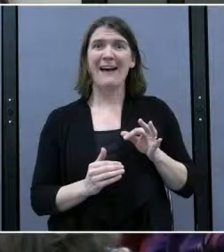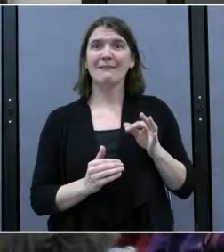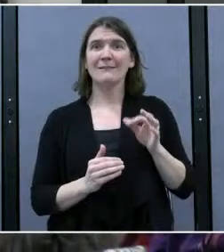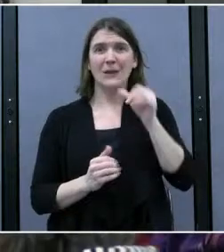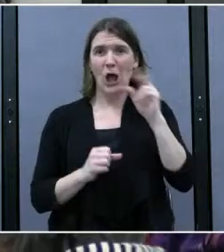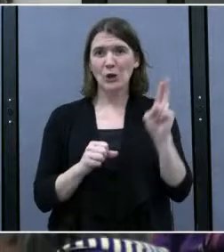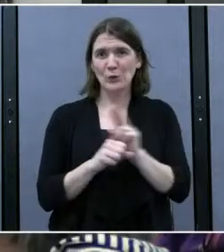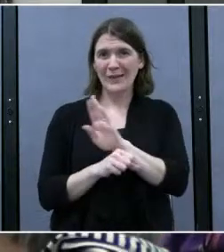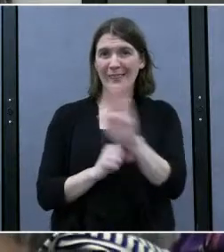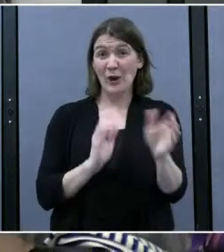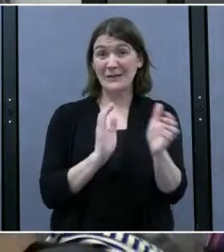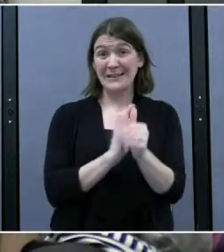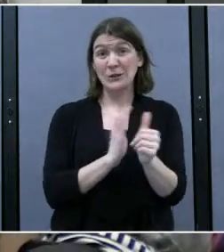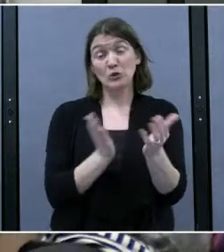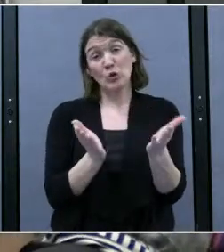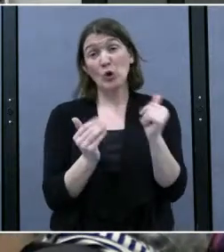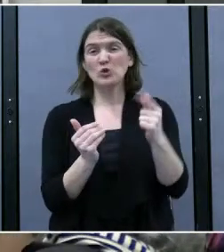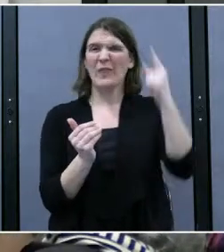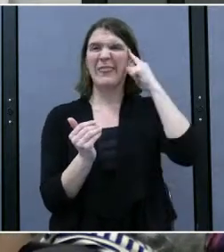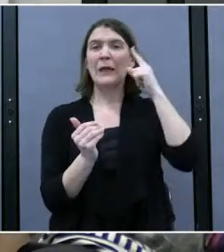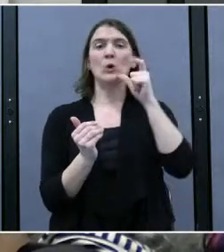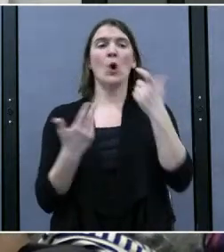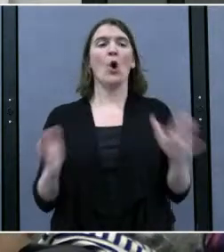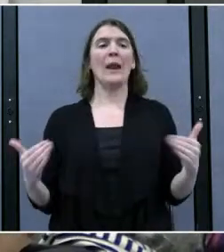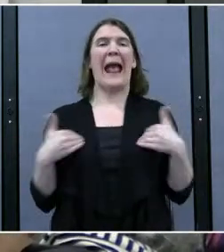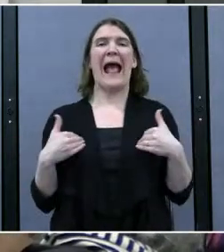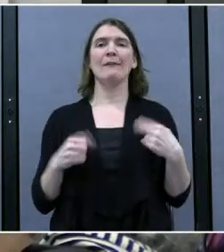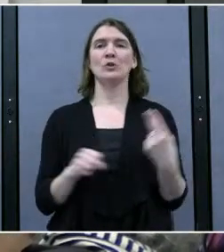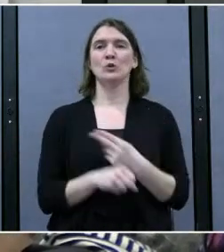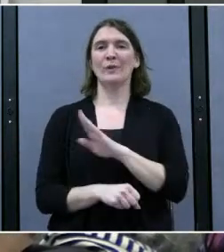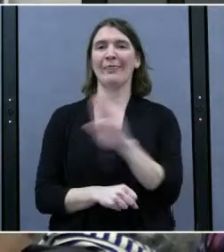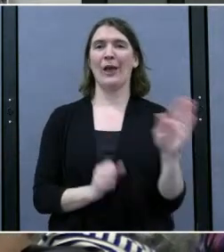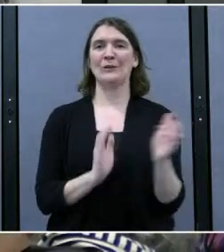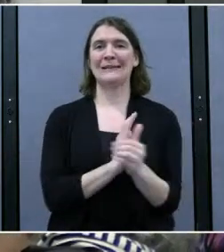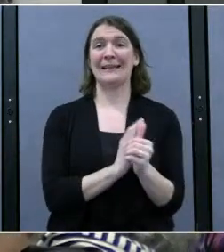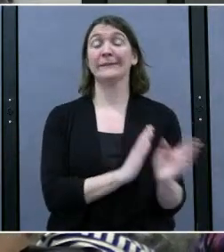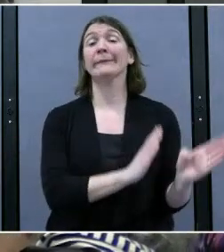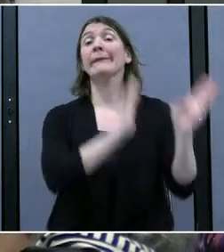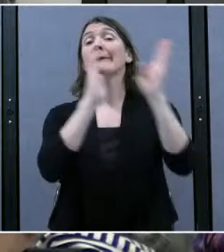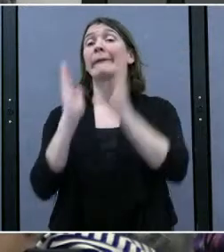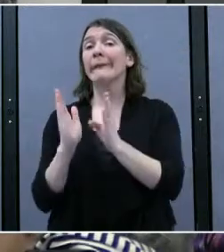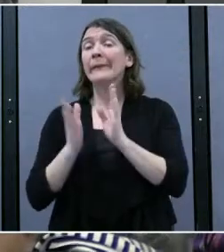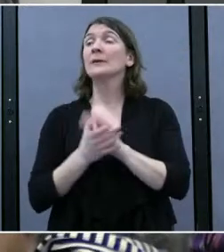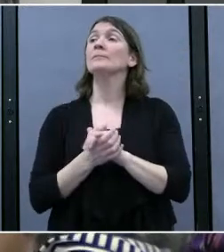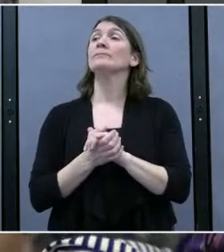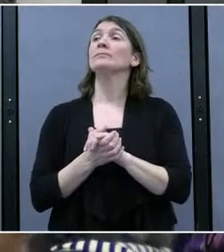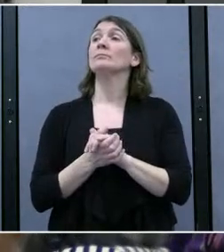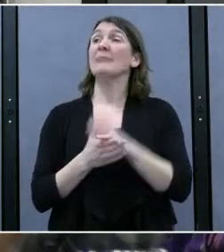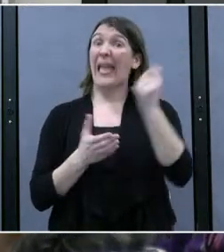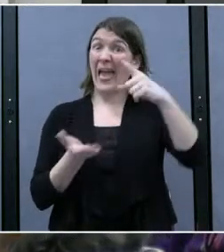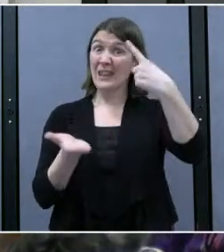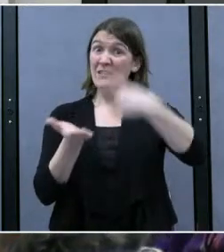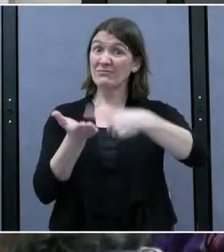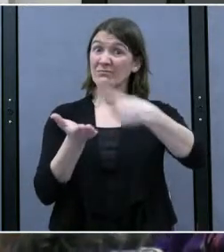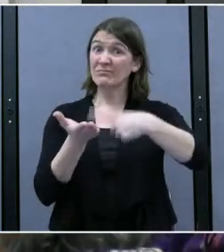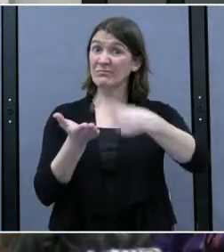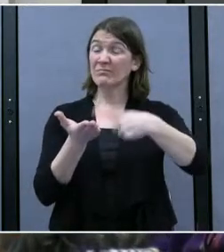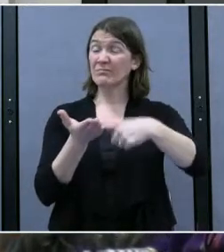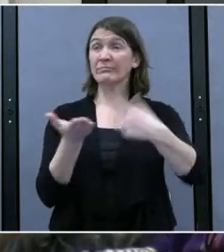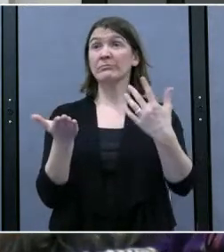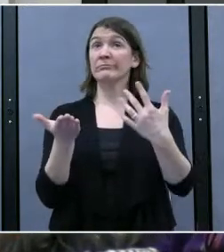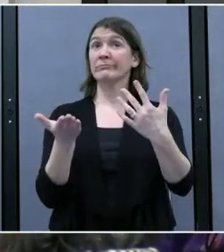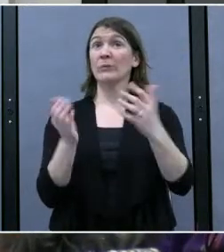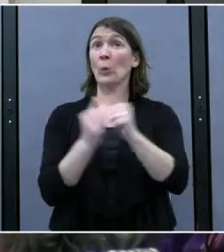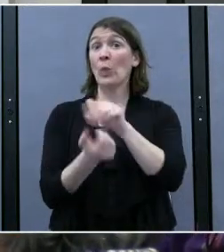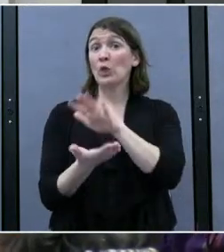so I'm hoping that that's in the mix. Also, I was wondering if there's been any conversation with, say,